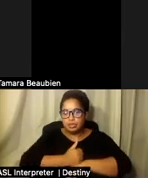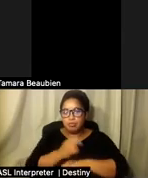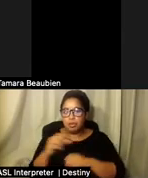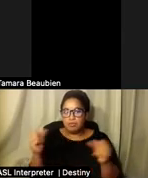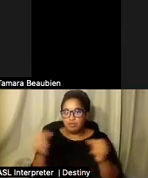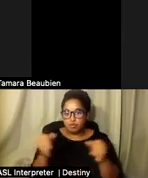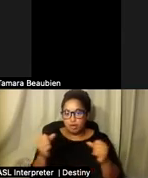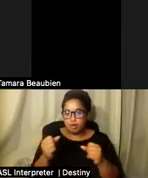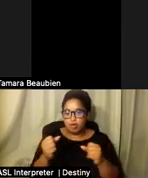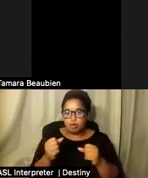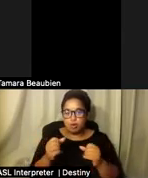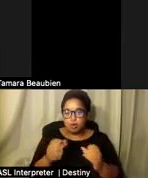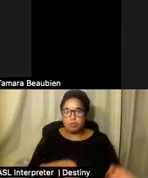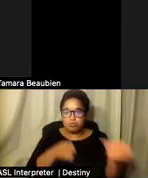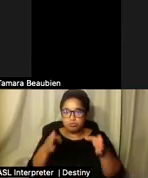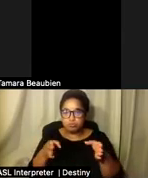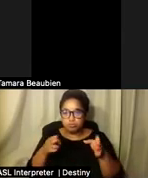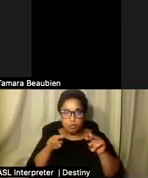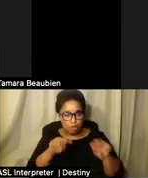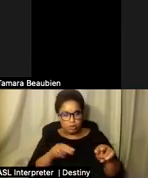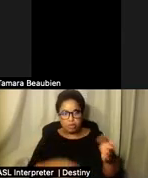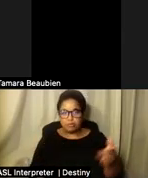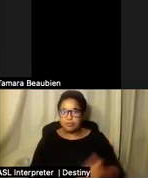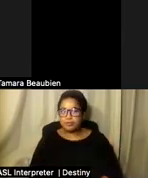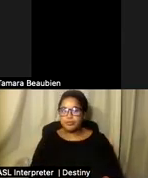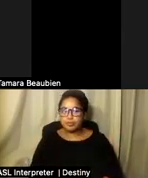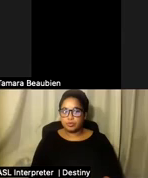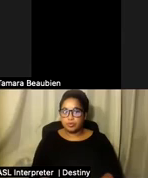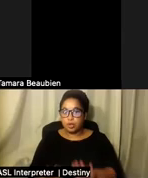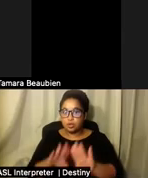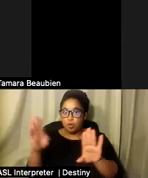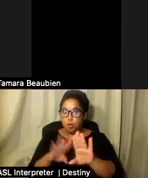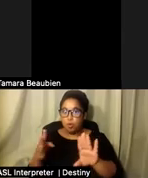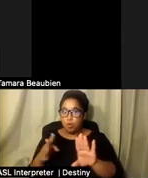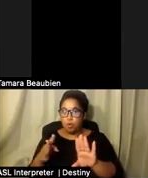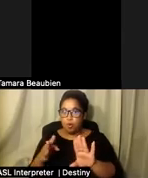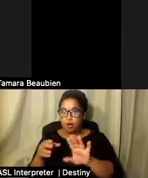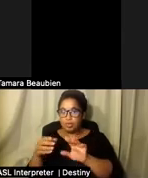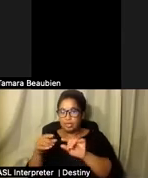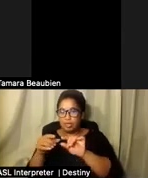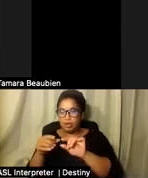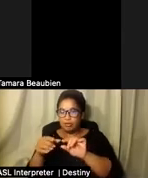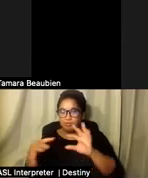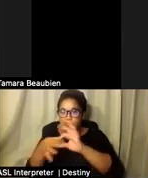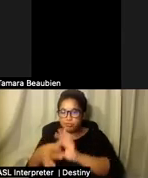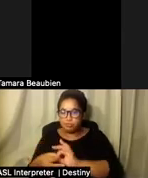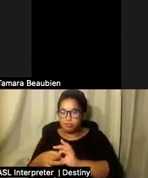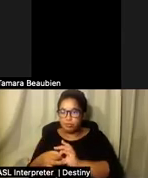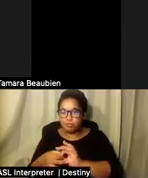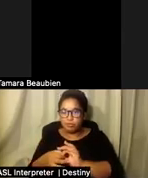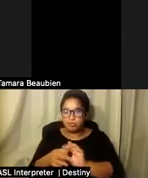refrigerator upright and took a look at it. The door hinges, which are on the right, and that's another